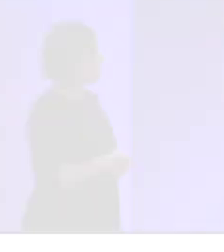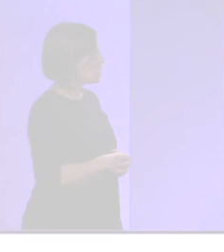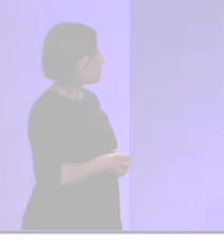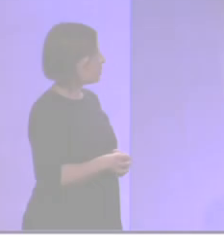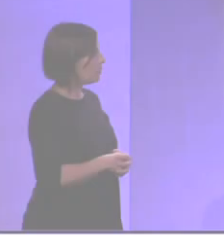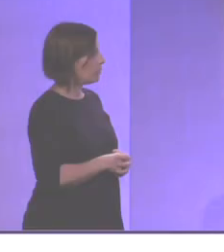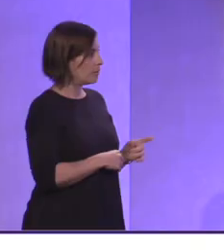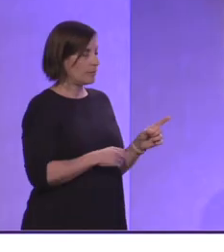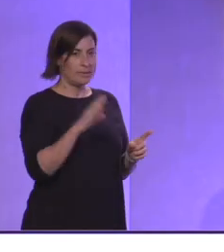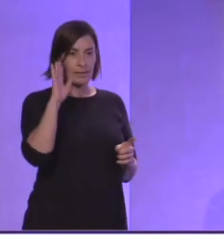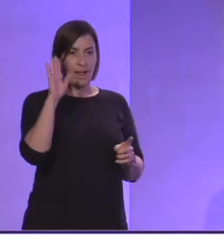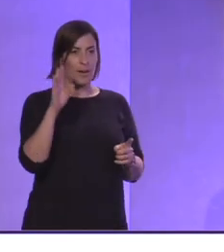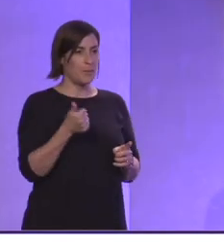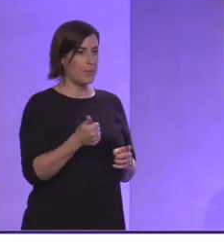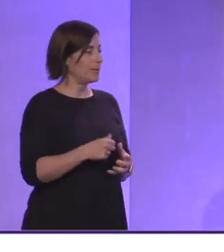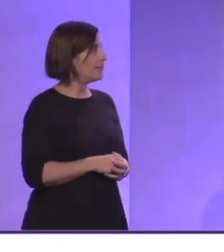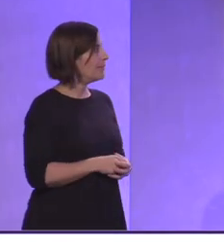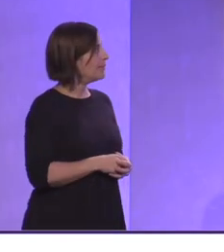Hello,